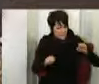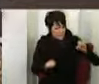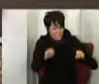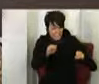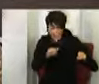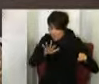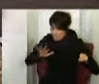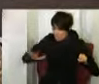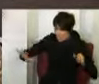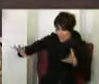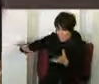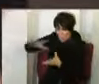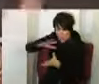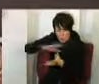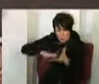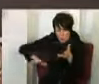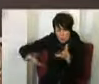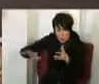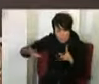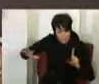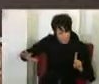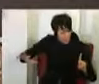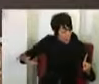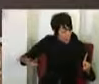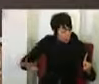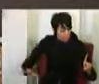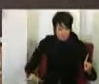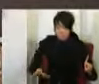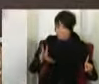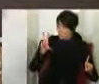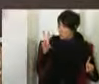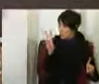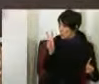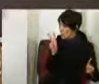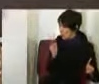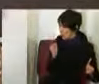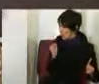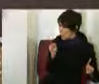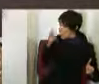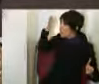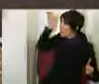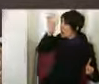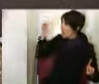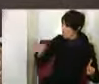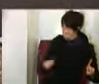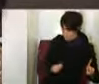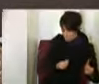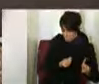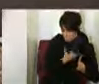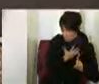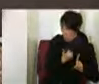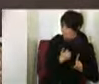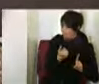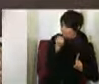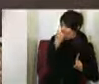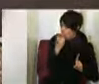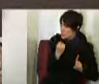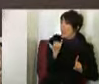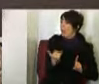him, in the midst of all of that, held to the conviction of what God was doing in his life at that